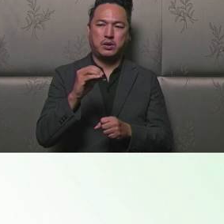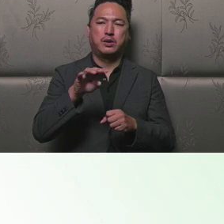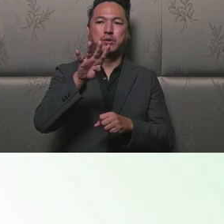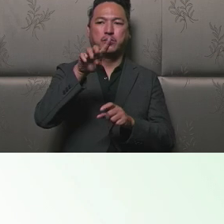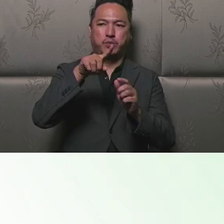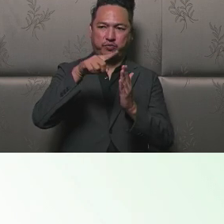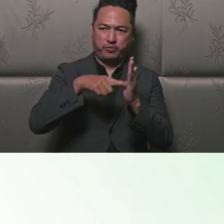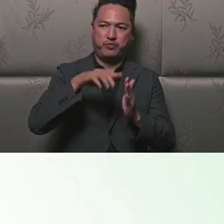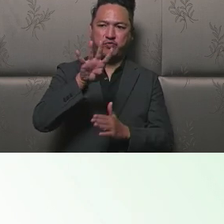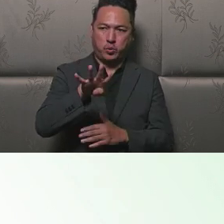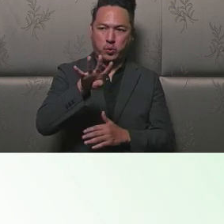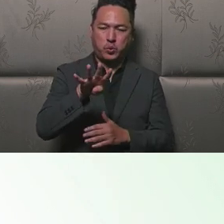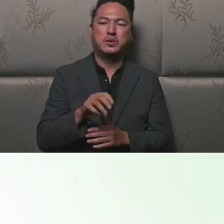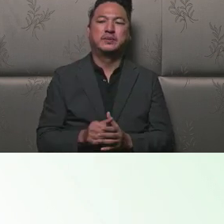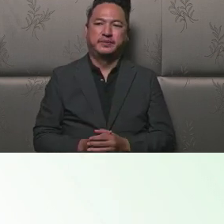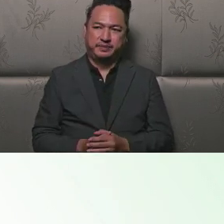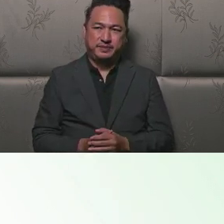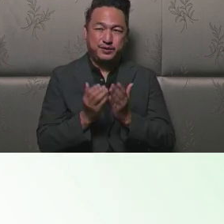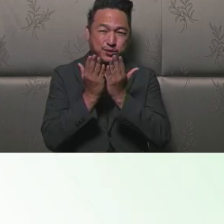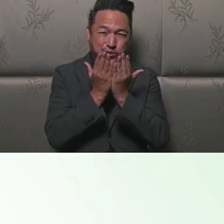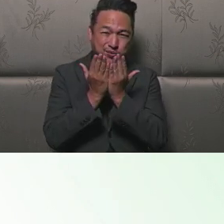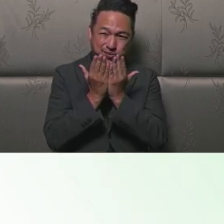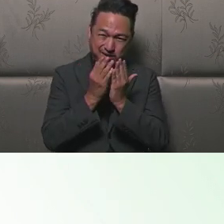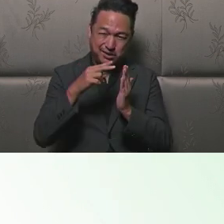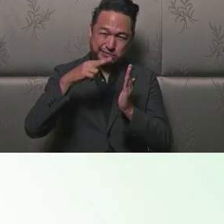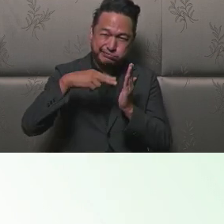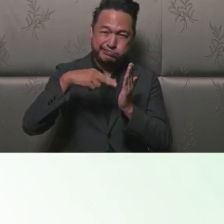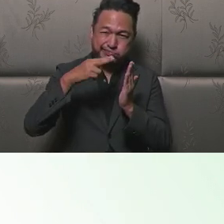Korean literature, English literature, business